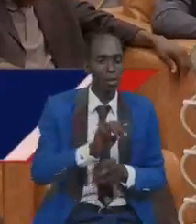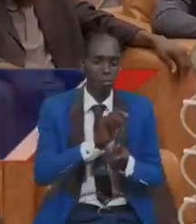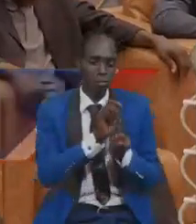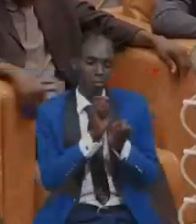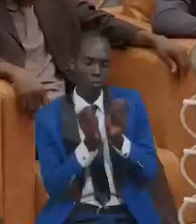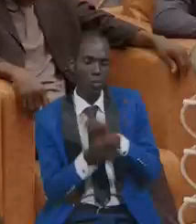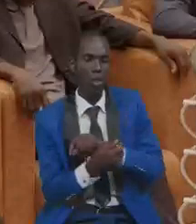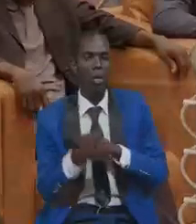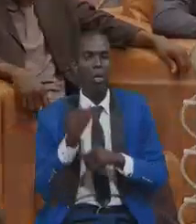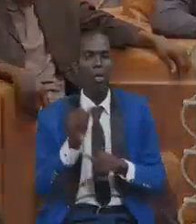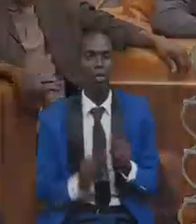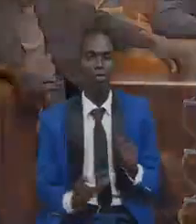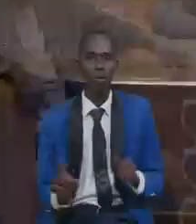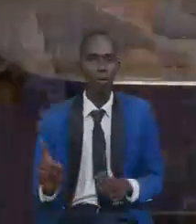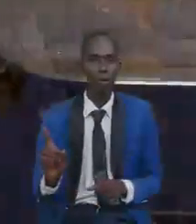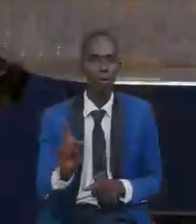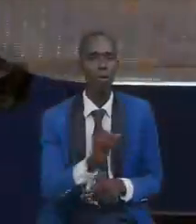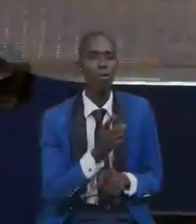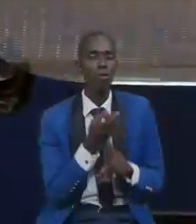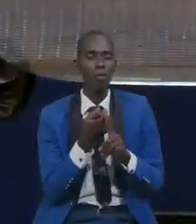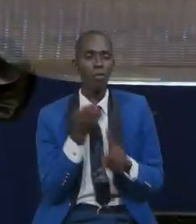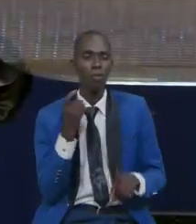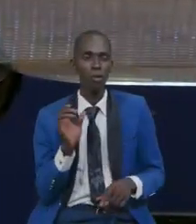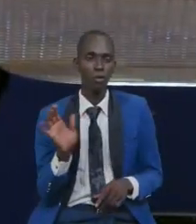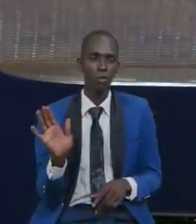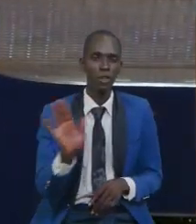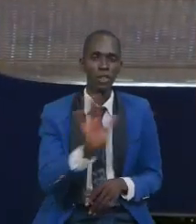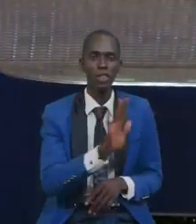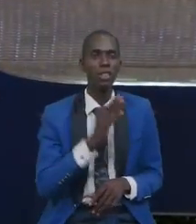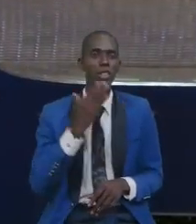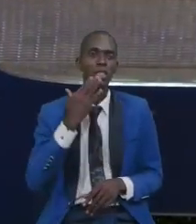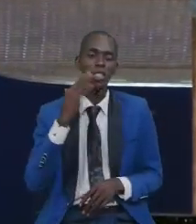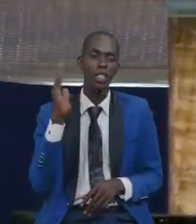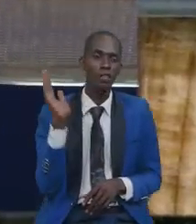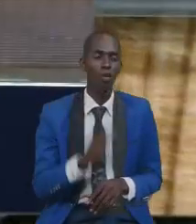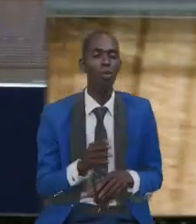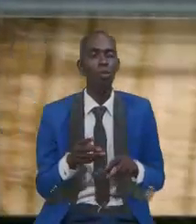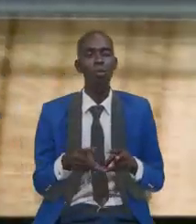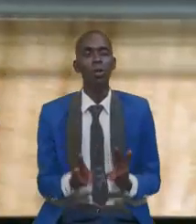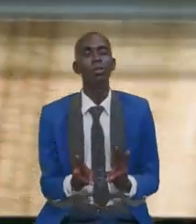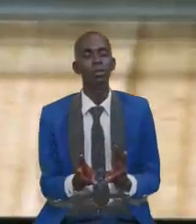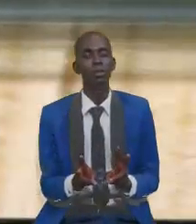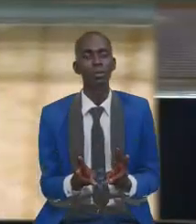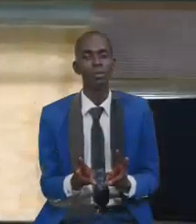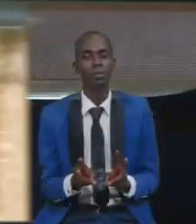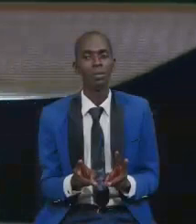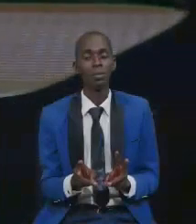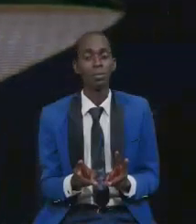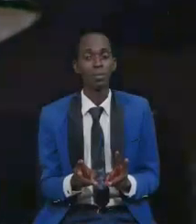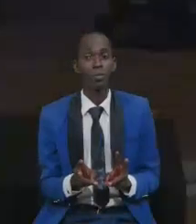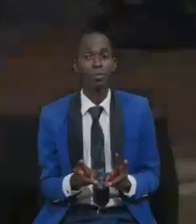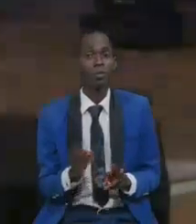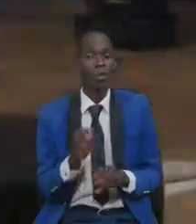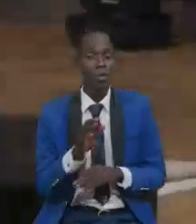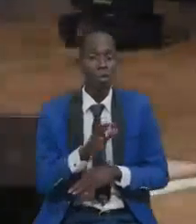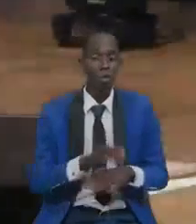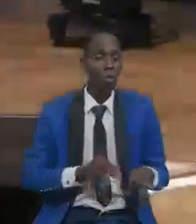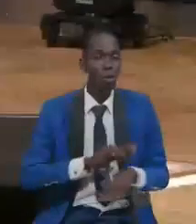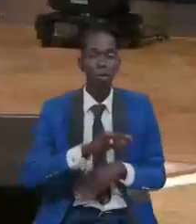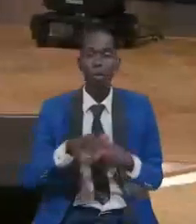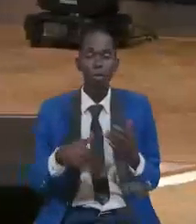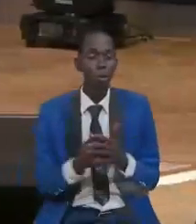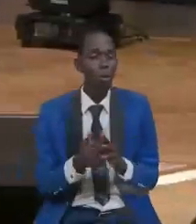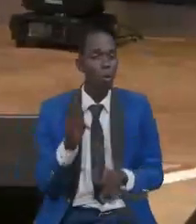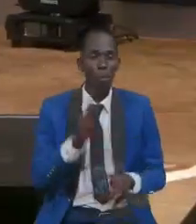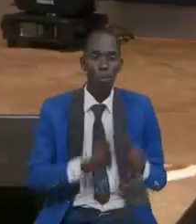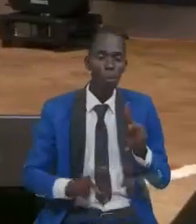turn everyone from his evil way. He called the whole people, the